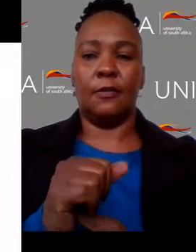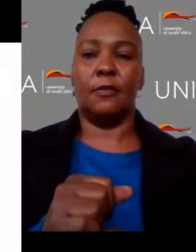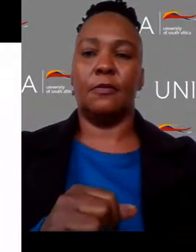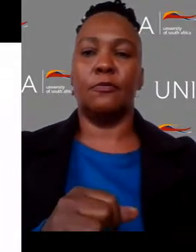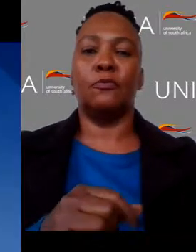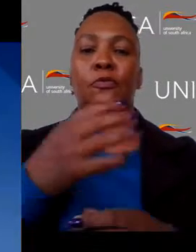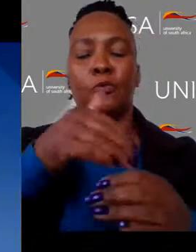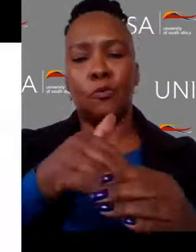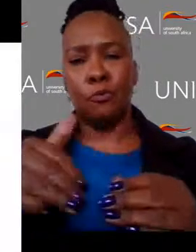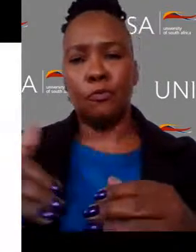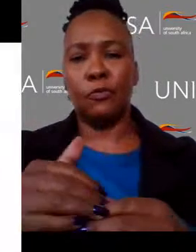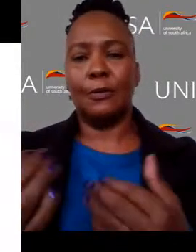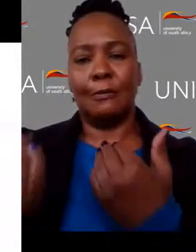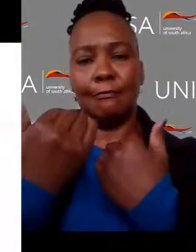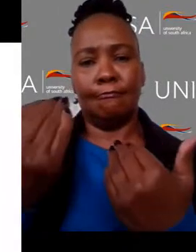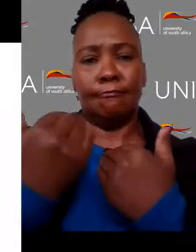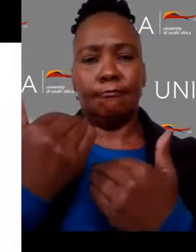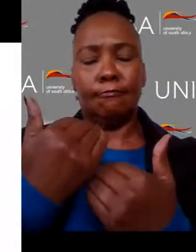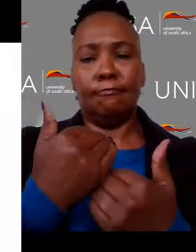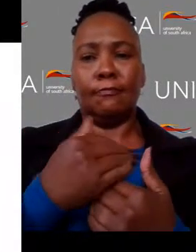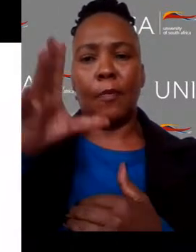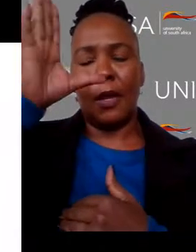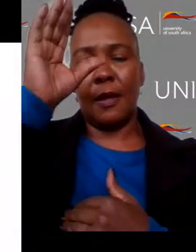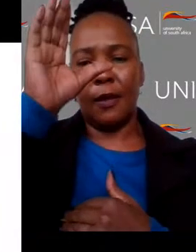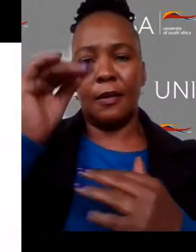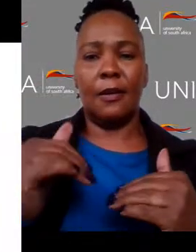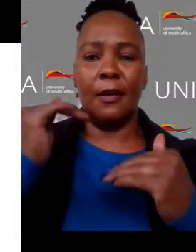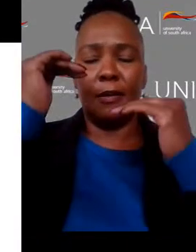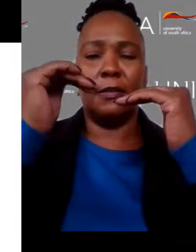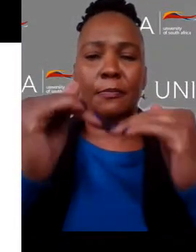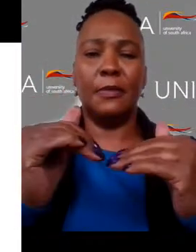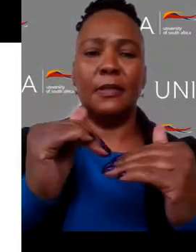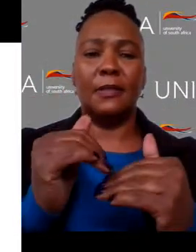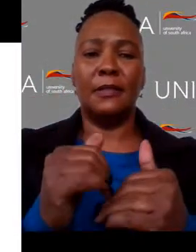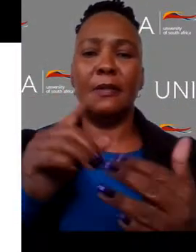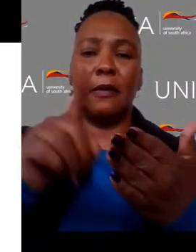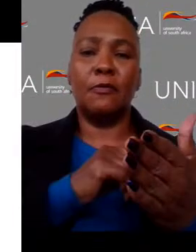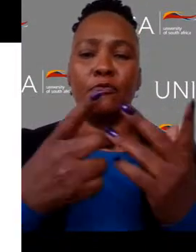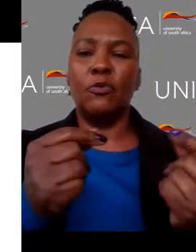is academic misconduct and how to prevent it. Thank you, Jessica.